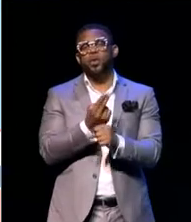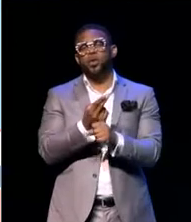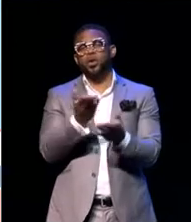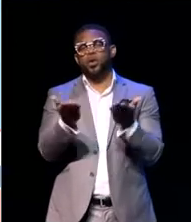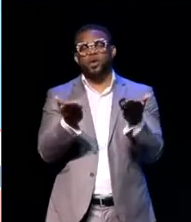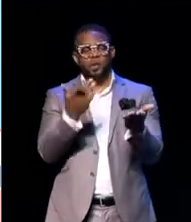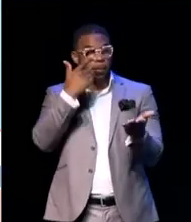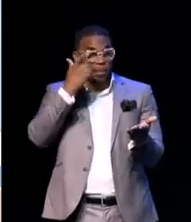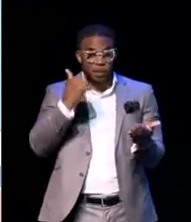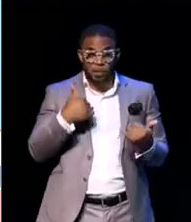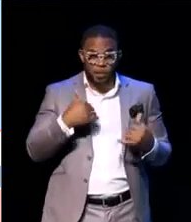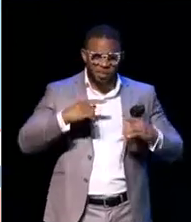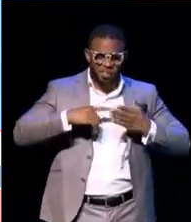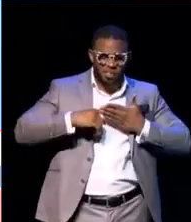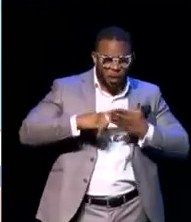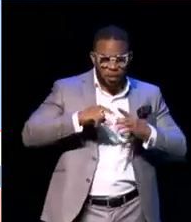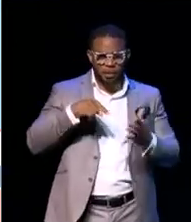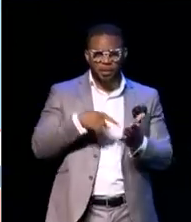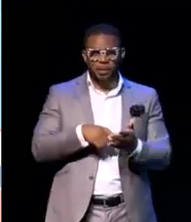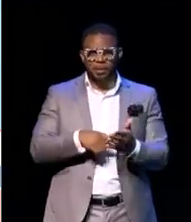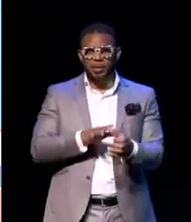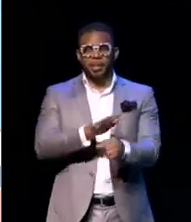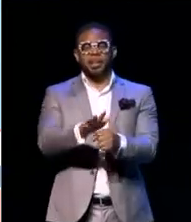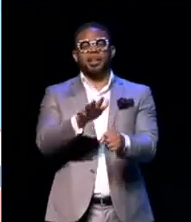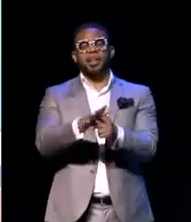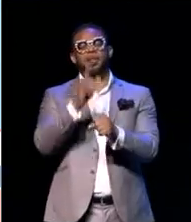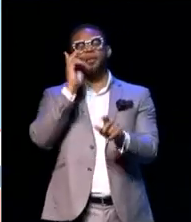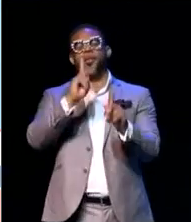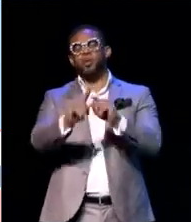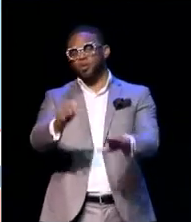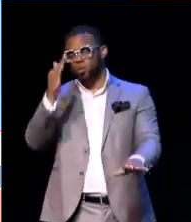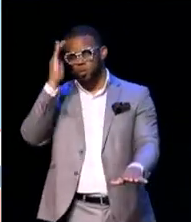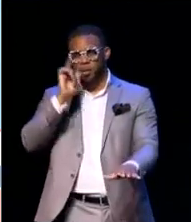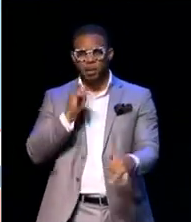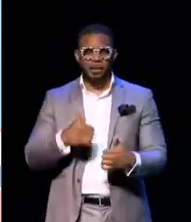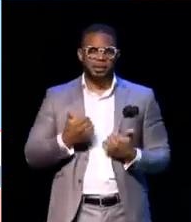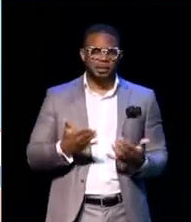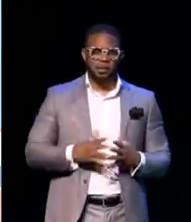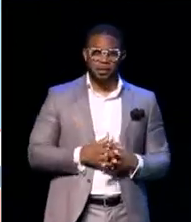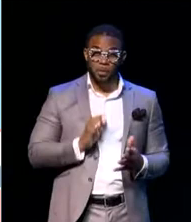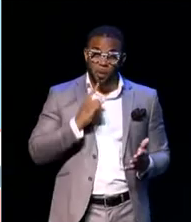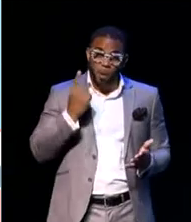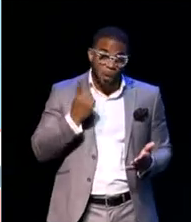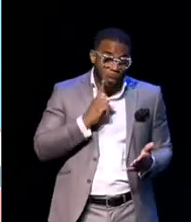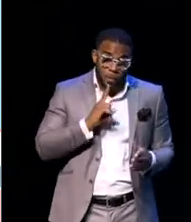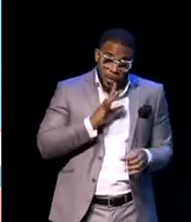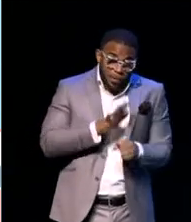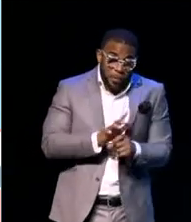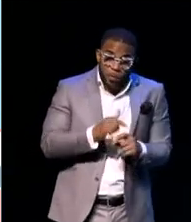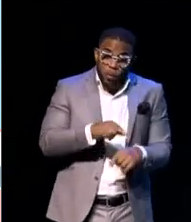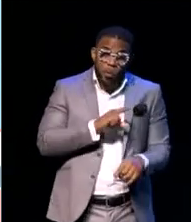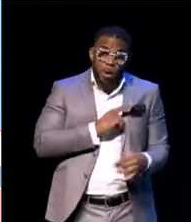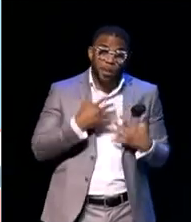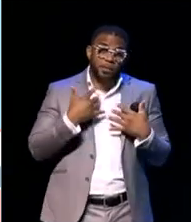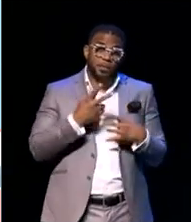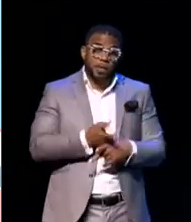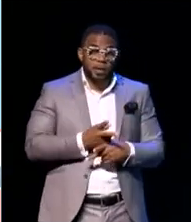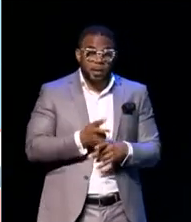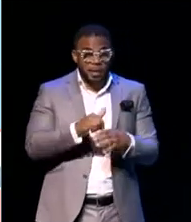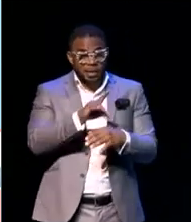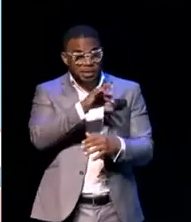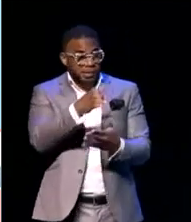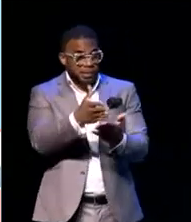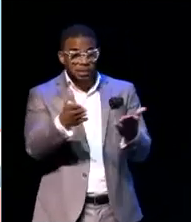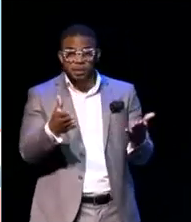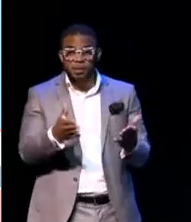the services because we've talked about them enough for people to know that they exist. We're always going to be committed to quality of care in the